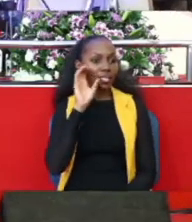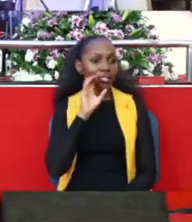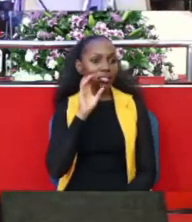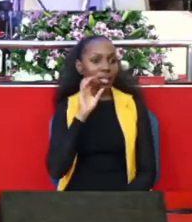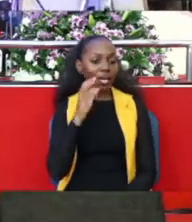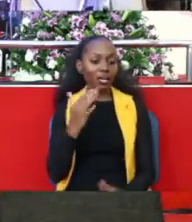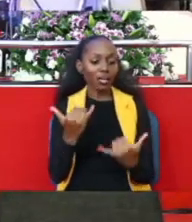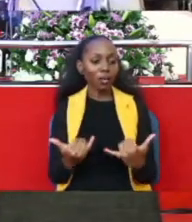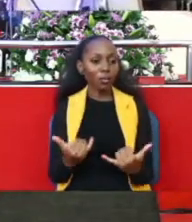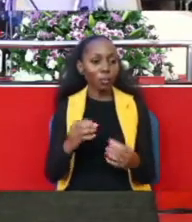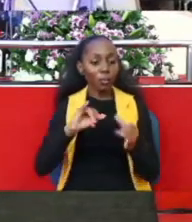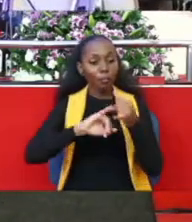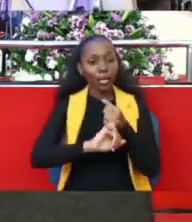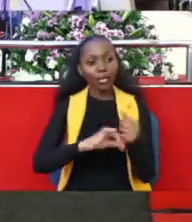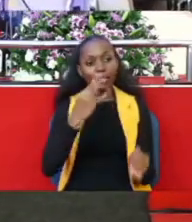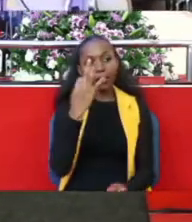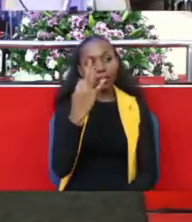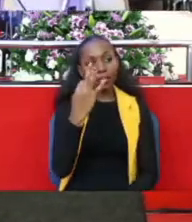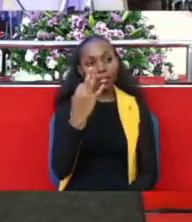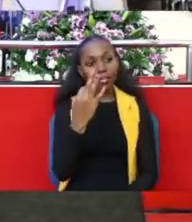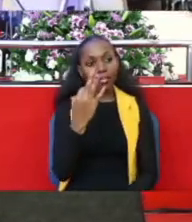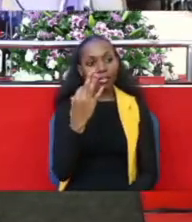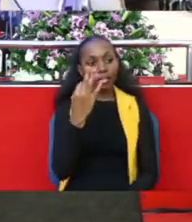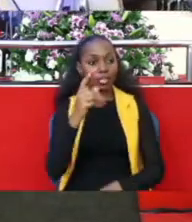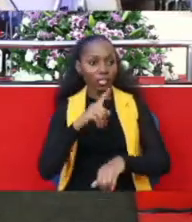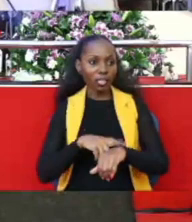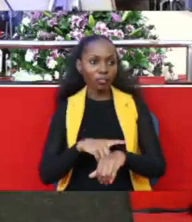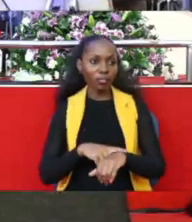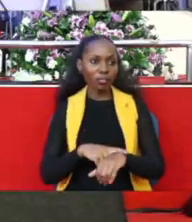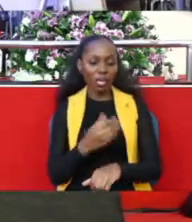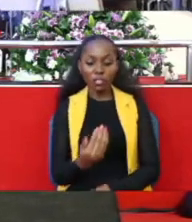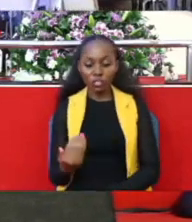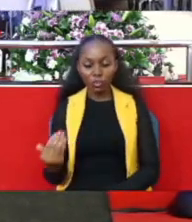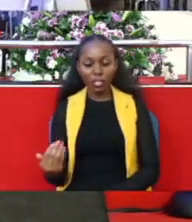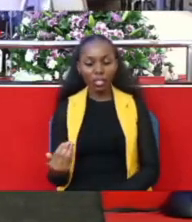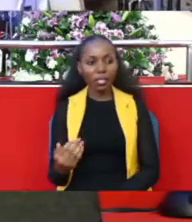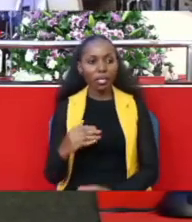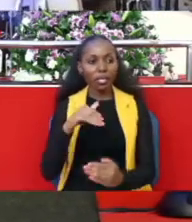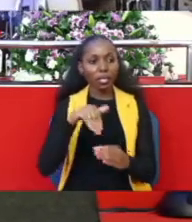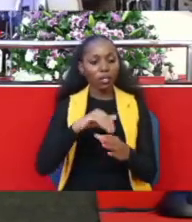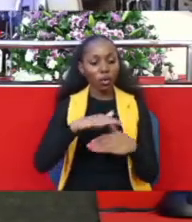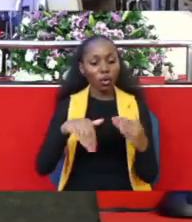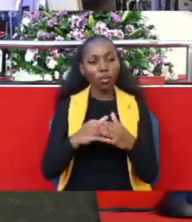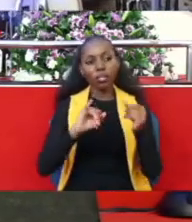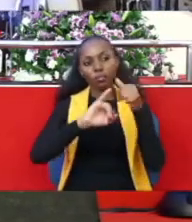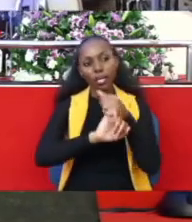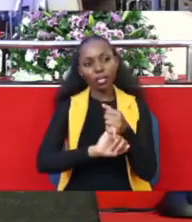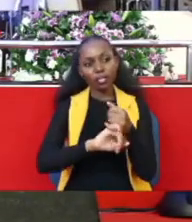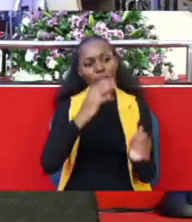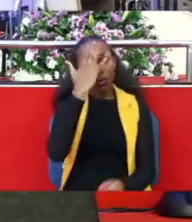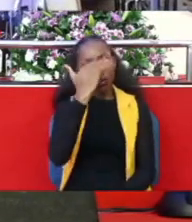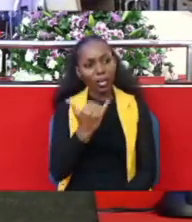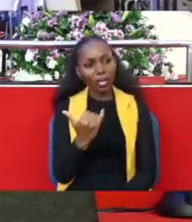fourth marriage, with children scattered all over. Na kwa hivyo binamu zangu walikuwa wakona watoto ambao wametapakaa kila mahali katika. Why?